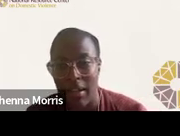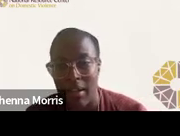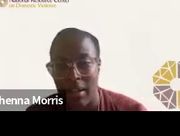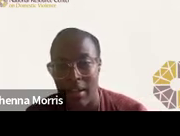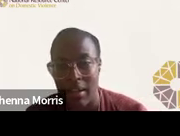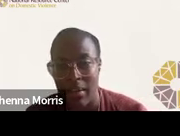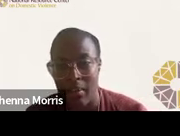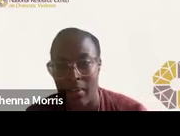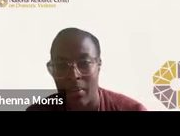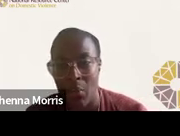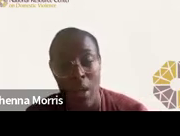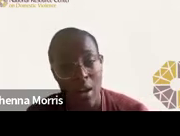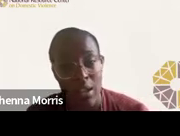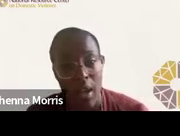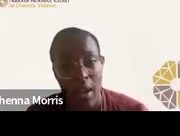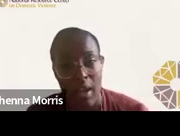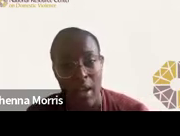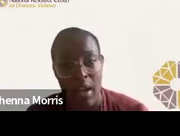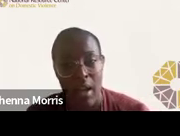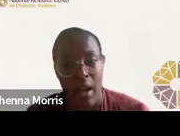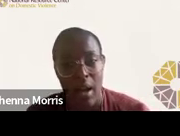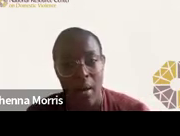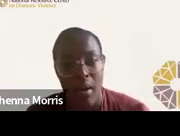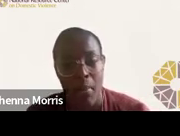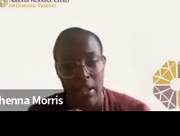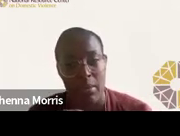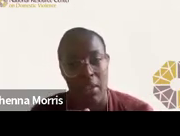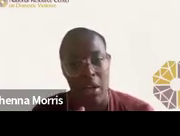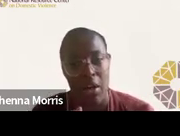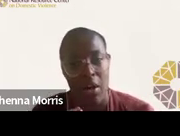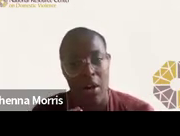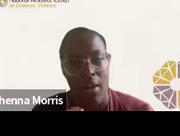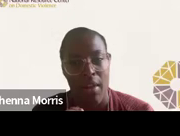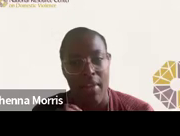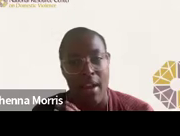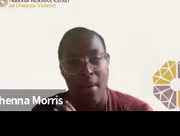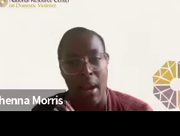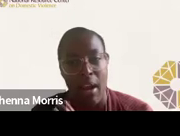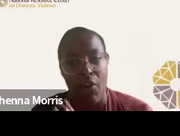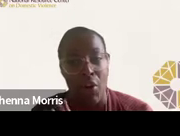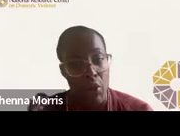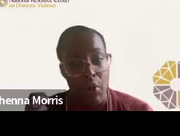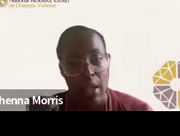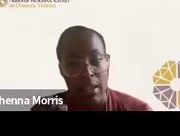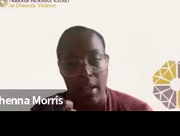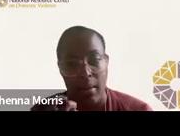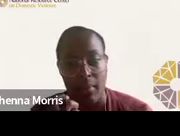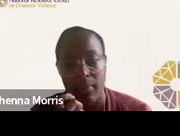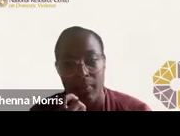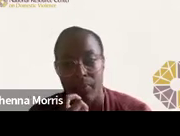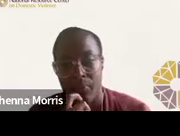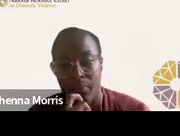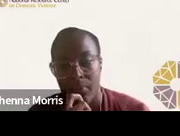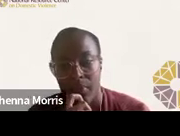it. We also had a participant share that they had paid for nursery